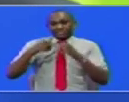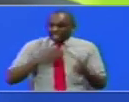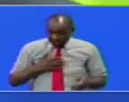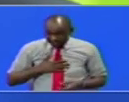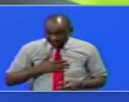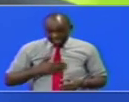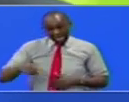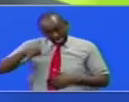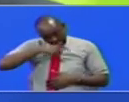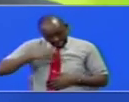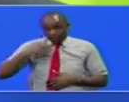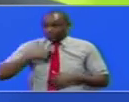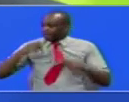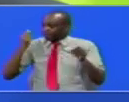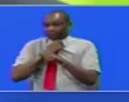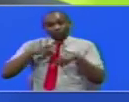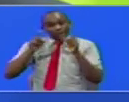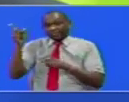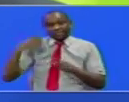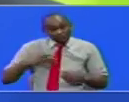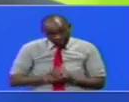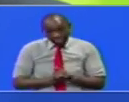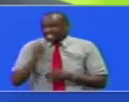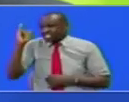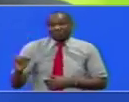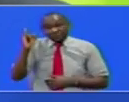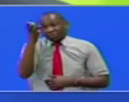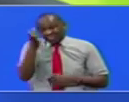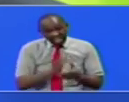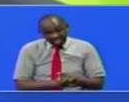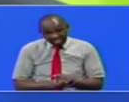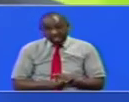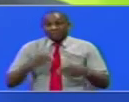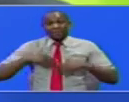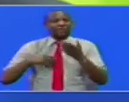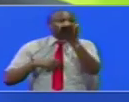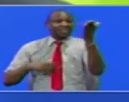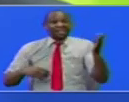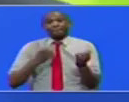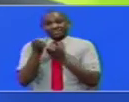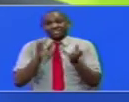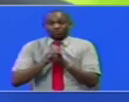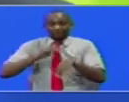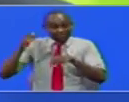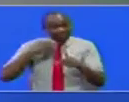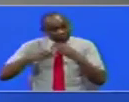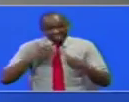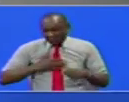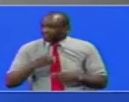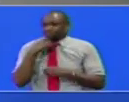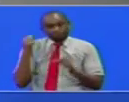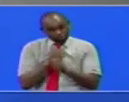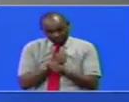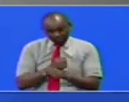And we as a commission are not going to allow individuals and people who are doing business to affect our processes.